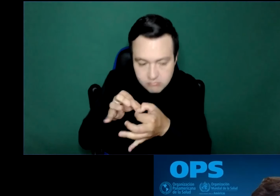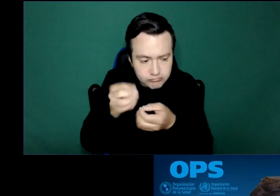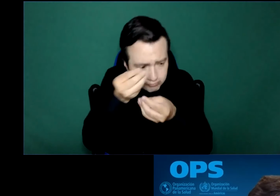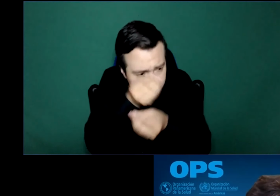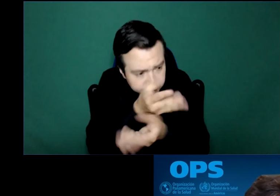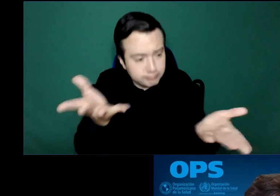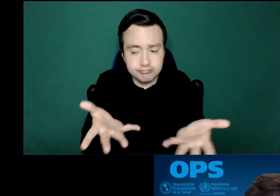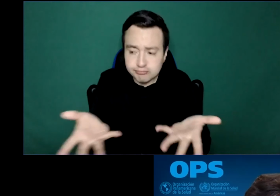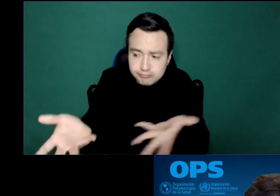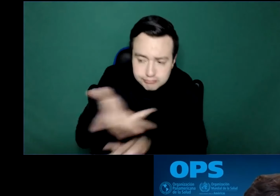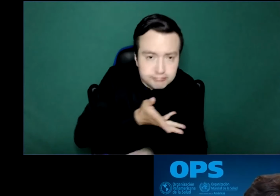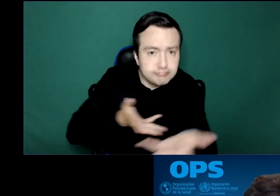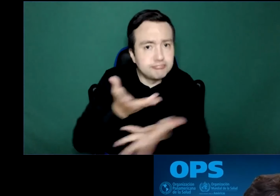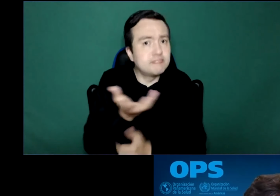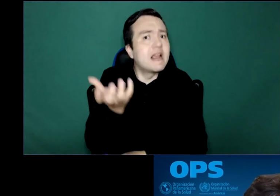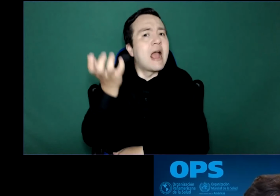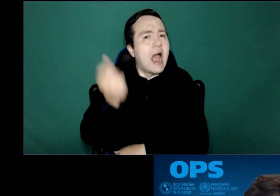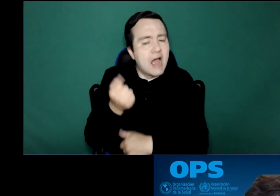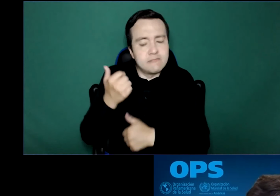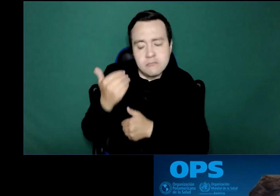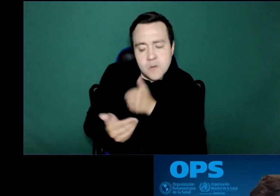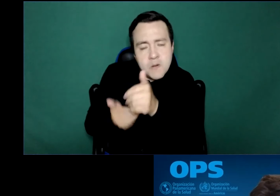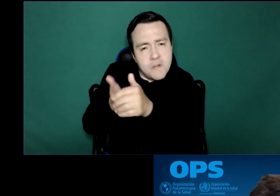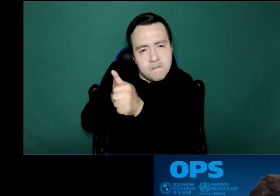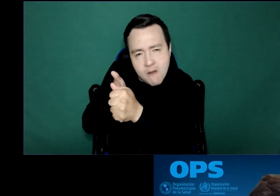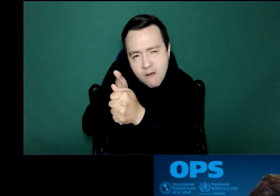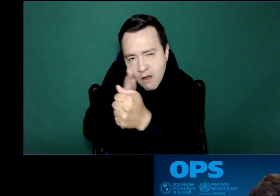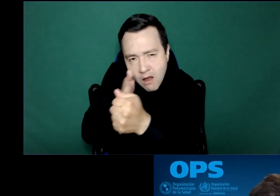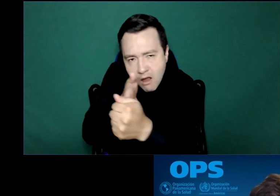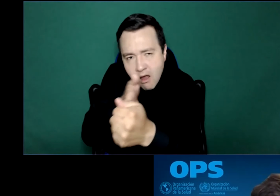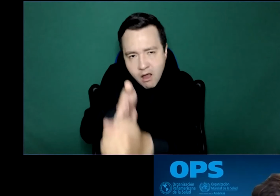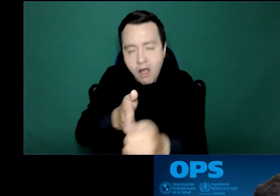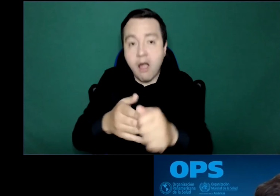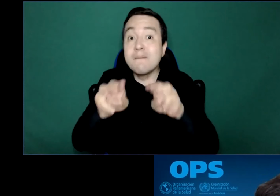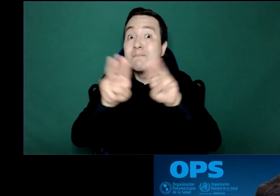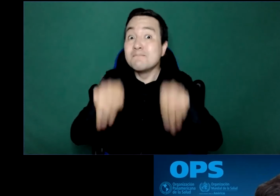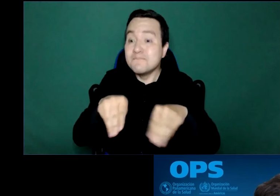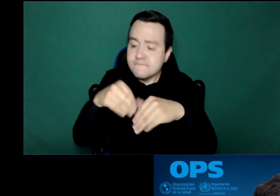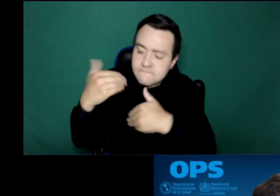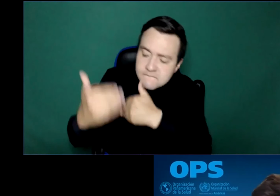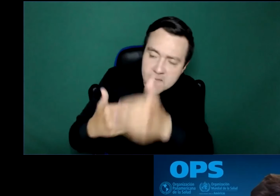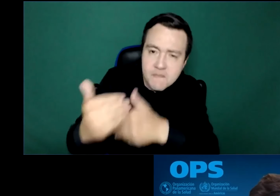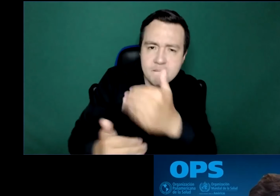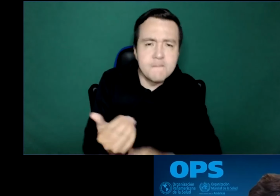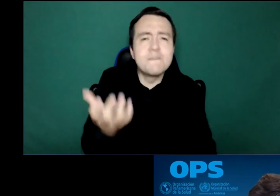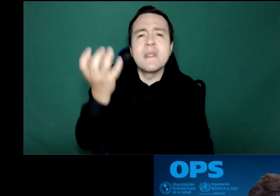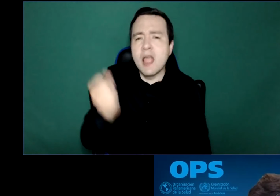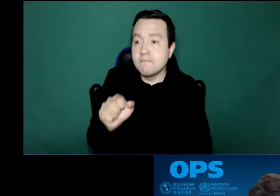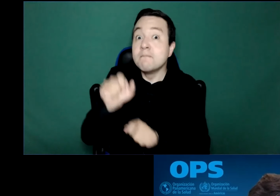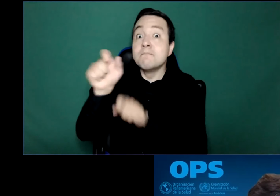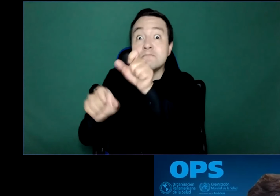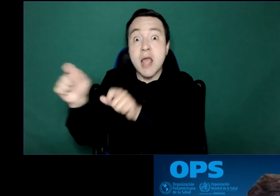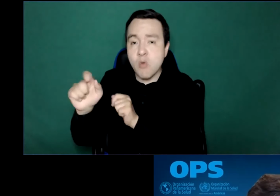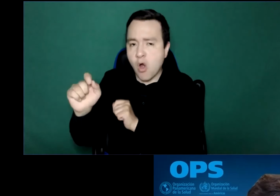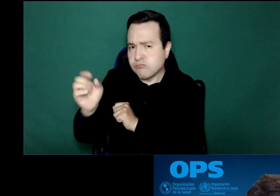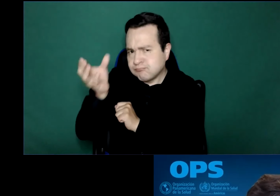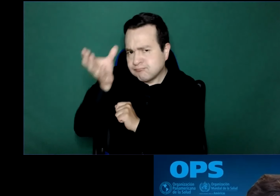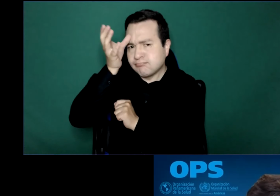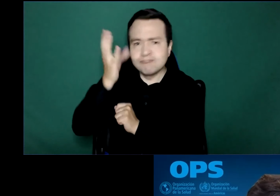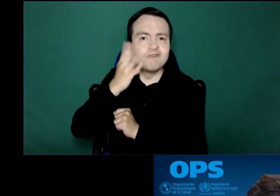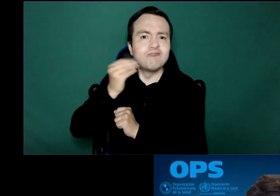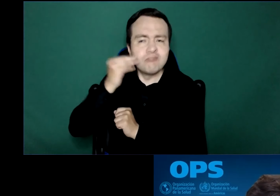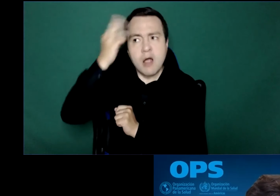available methodologies and developed an analytical tool that rescues the contributions of important